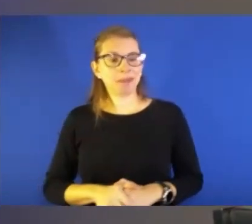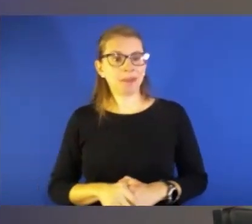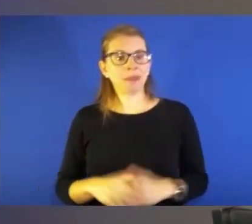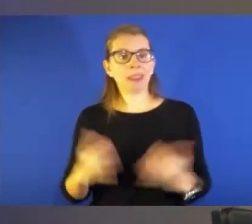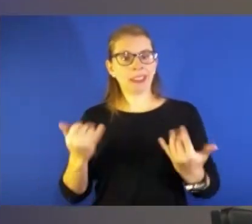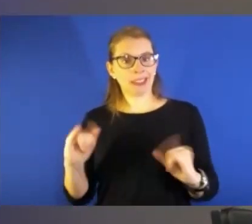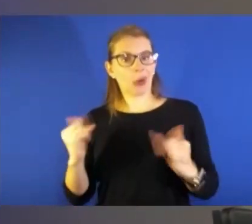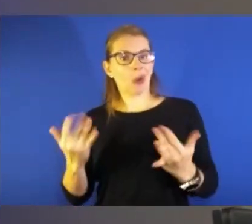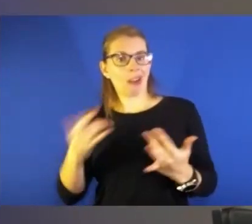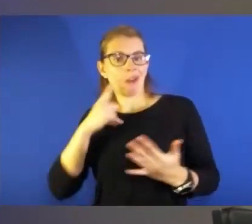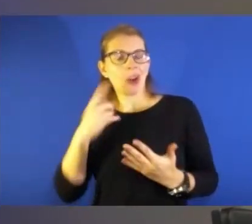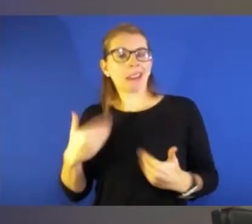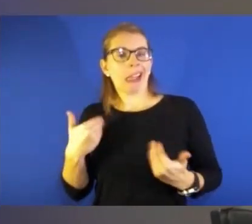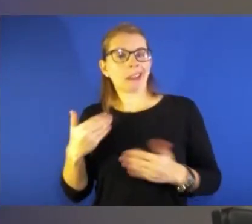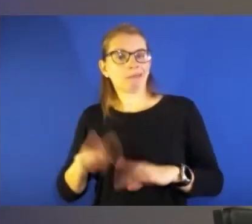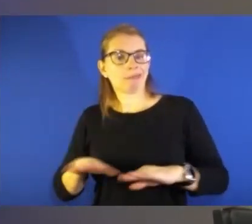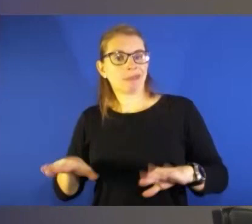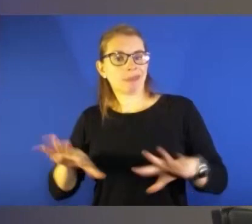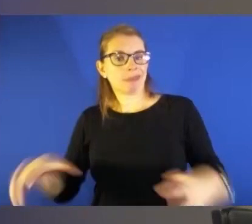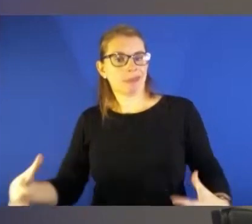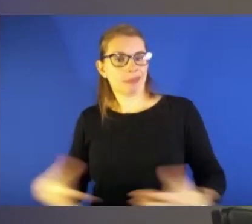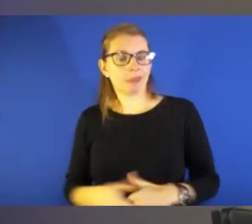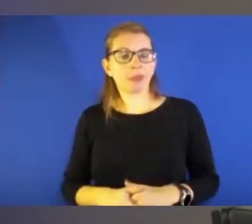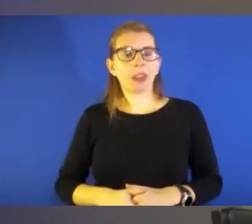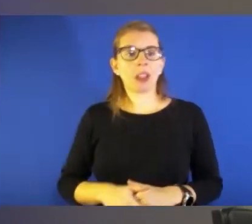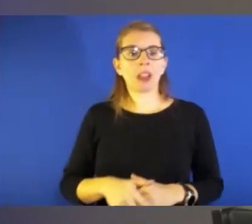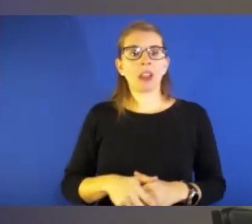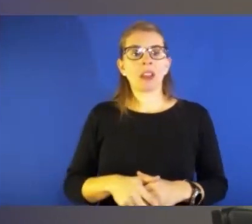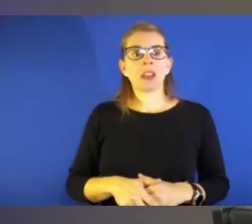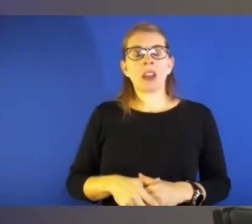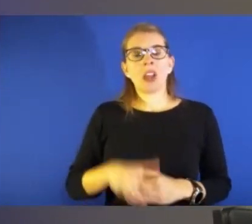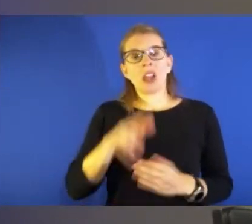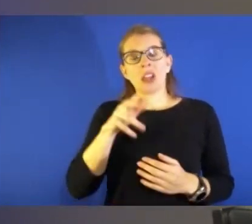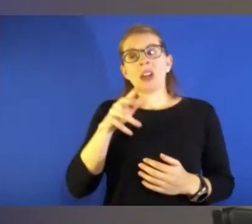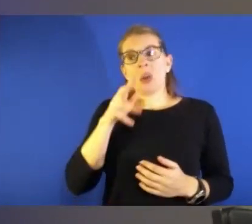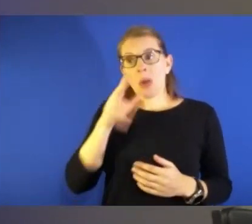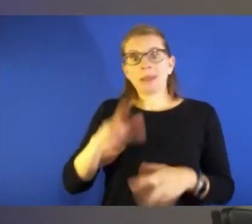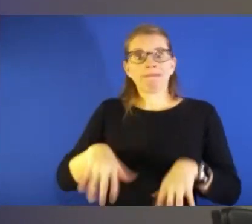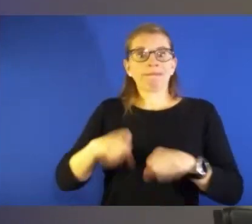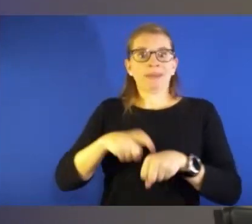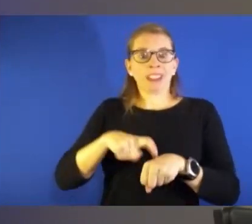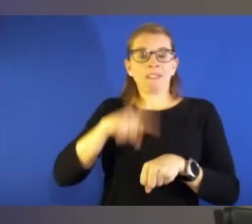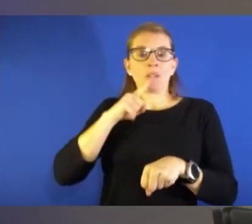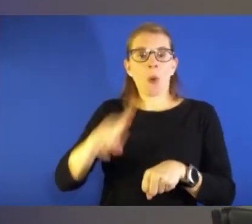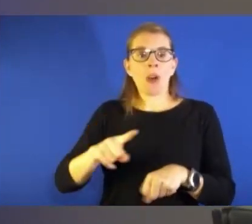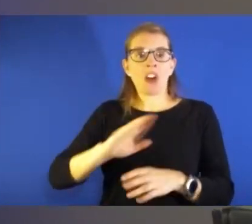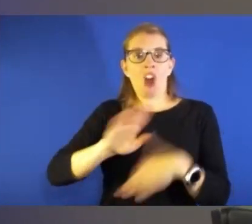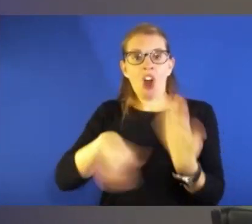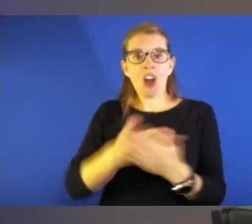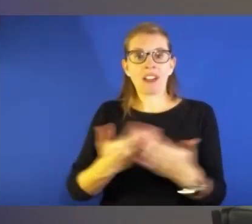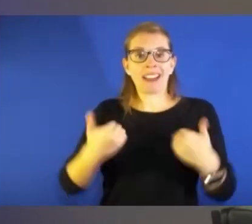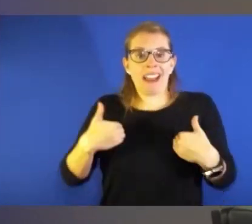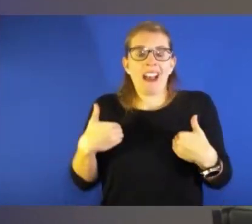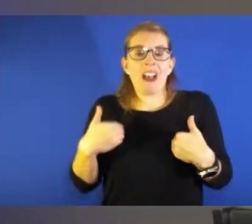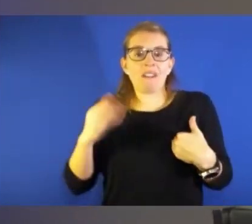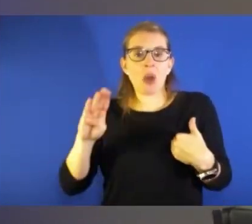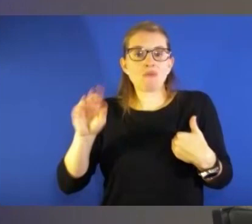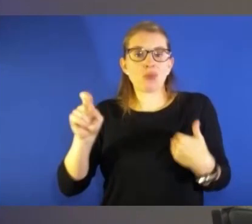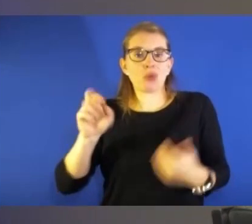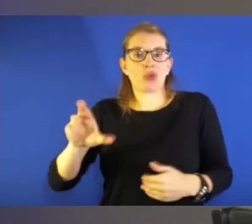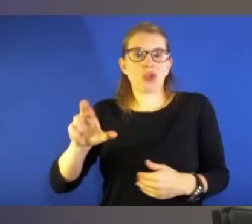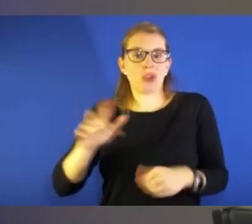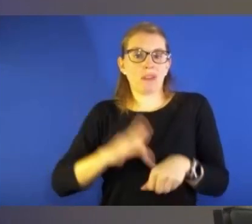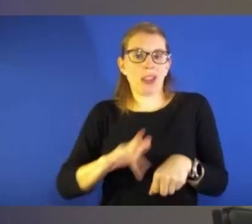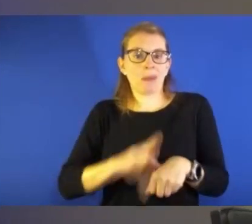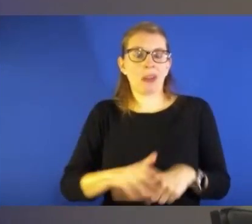group, and so it'll be a while for everyone to have boosters available. But I know we're really hoping that some of the guidance in the next